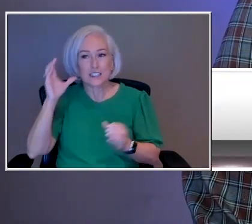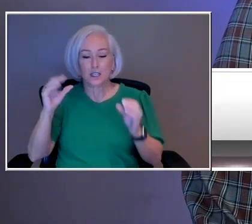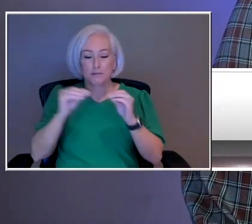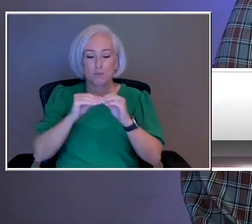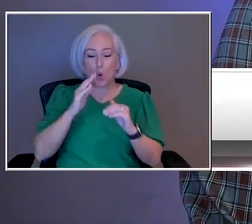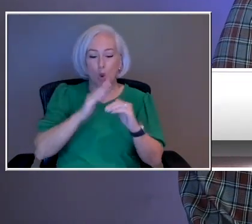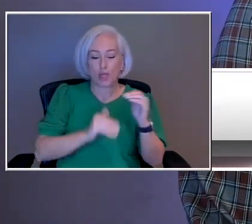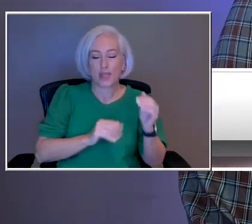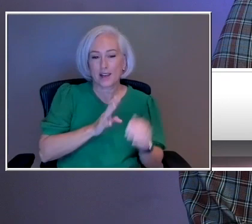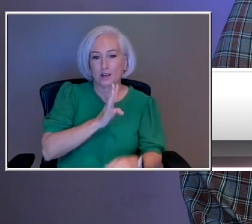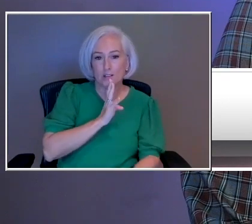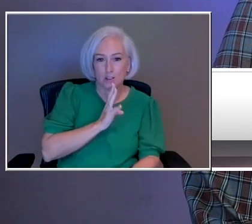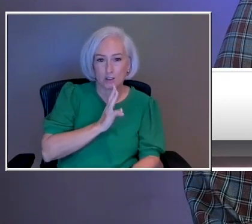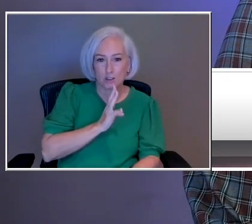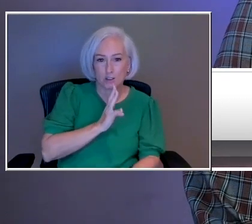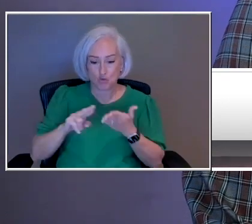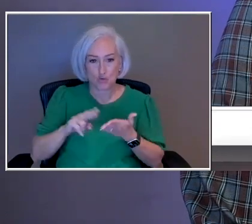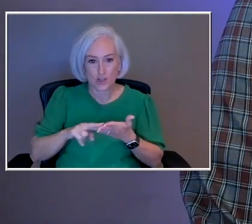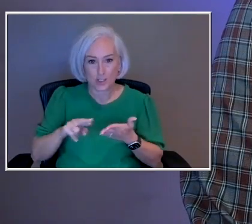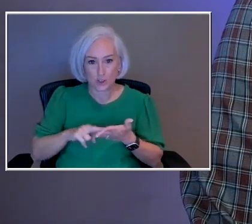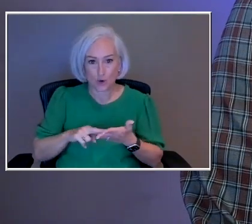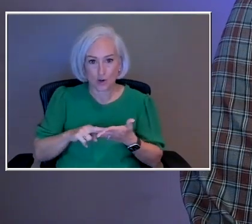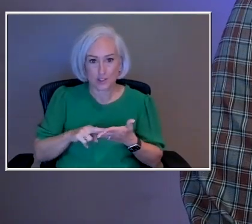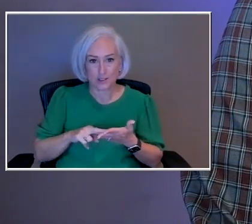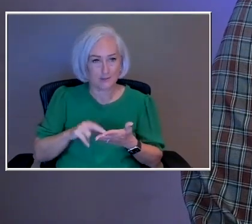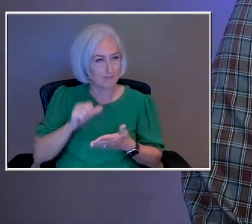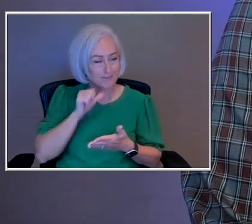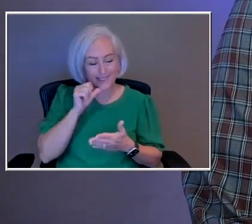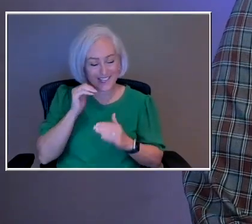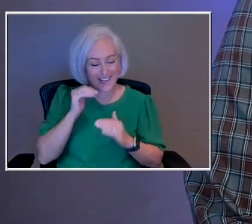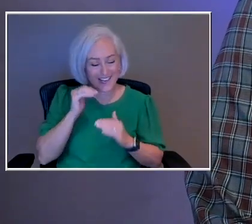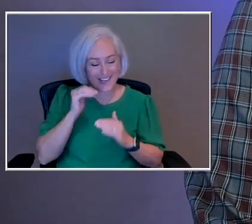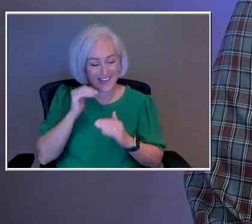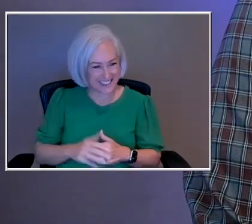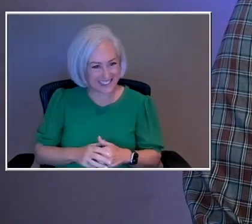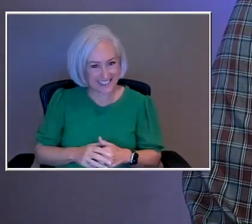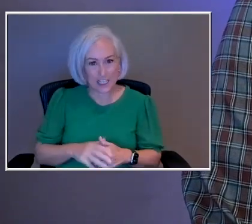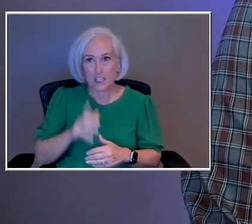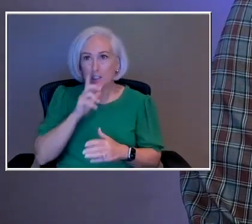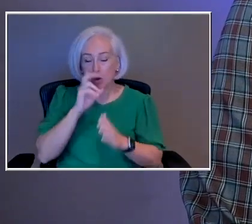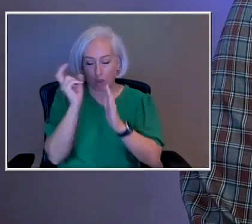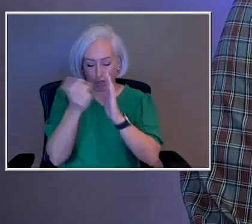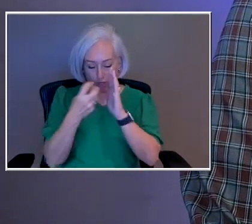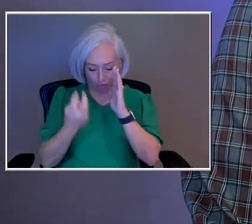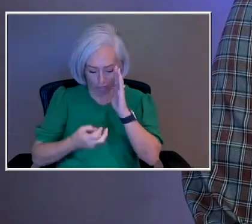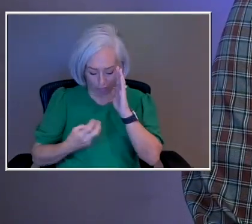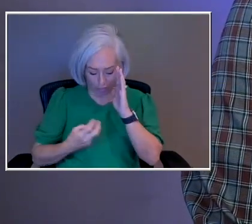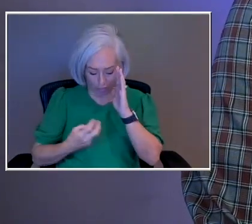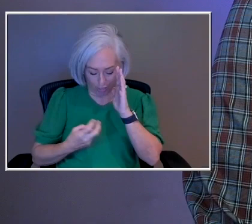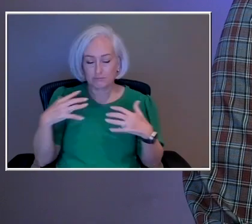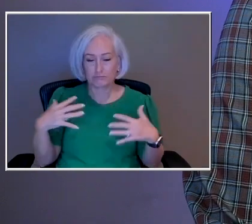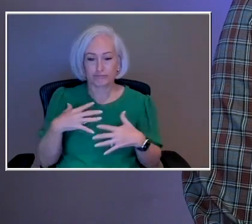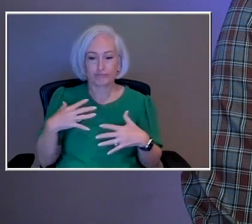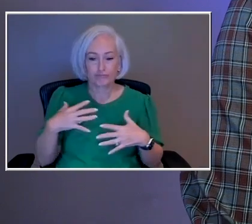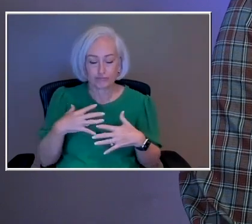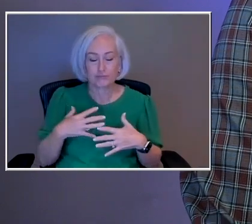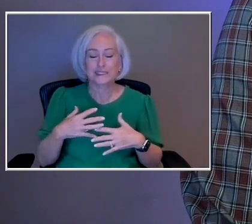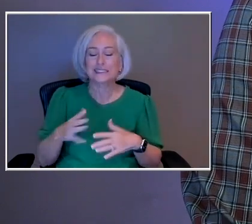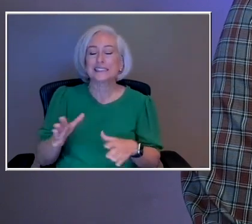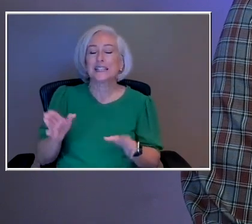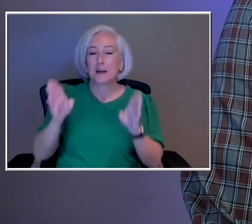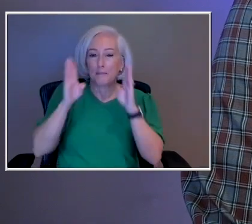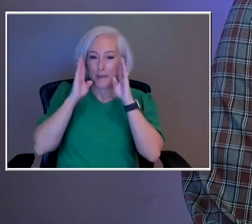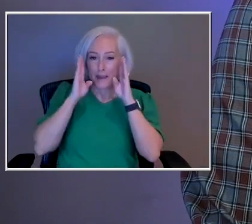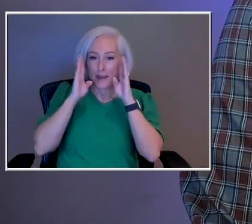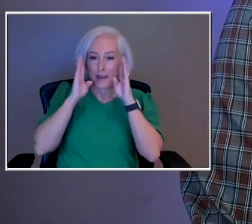some research, don't do too much research. Don't go down the Google rabbit hole. No, listen to your doctors and have faith, whatever